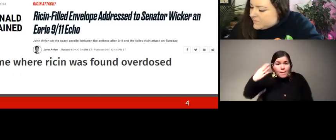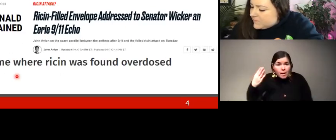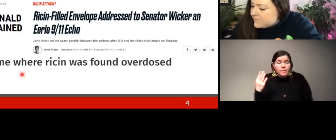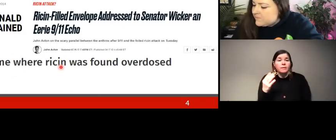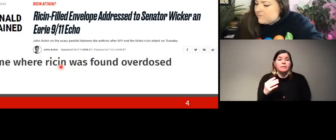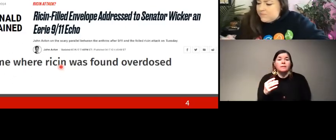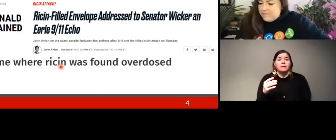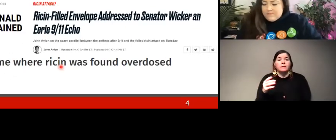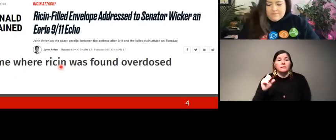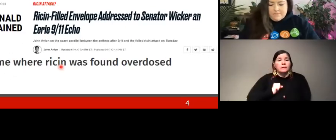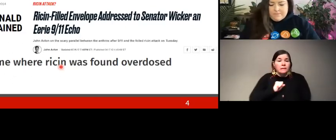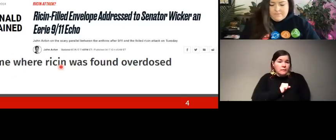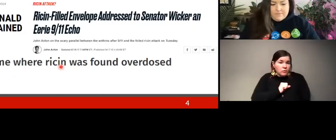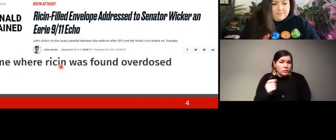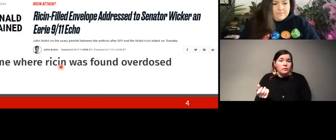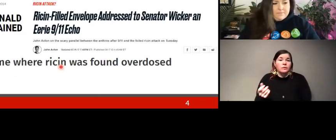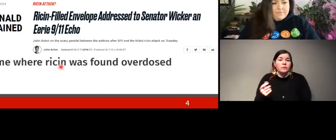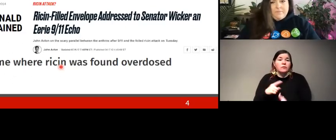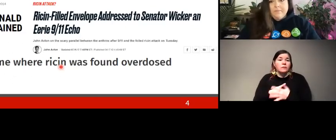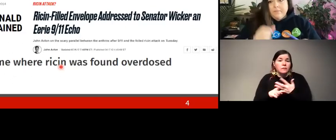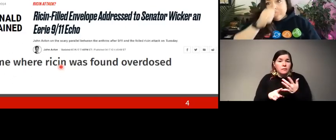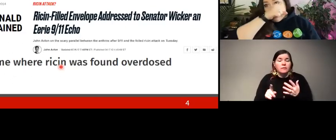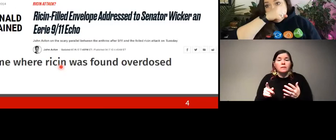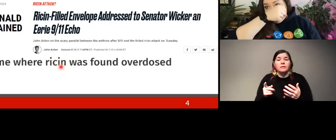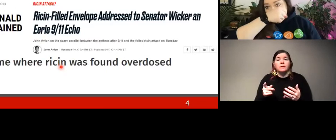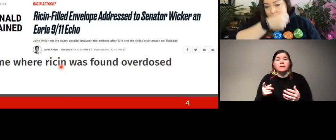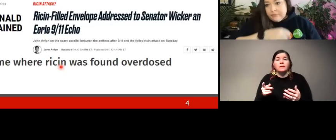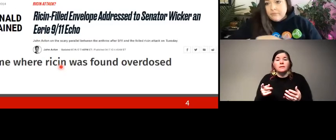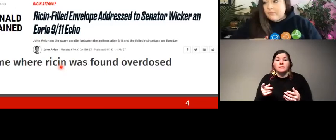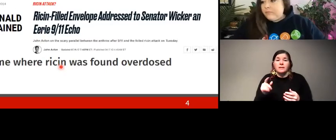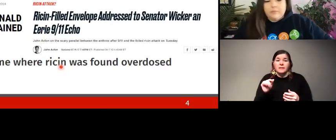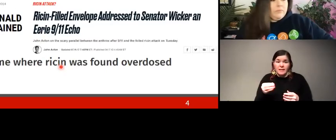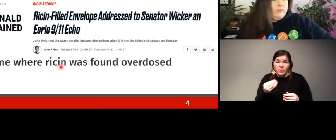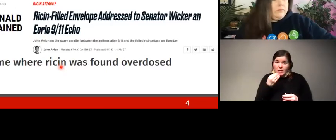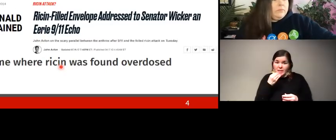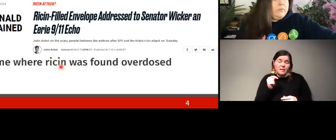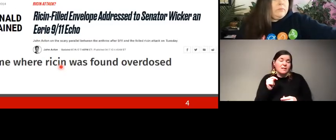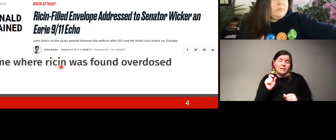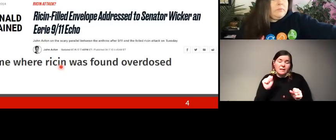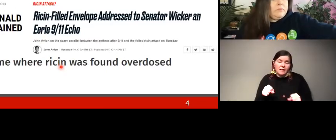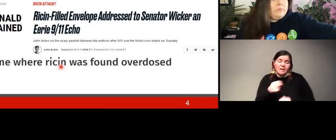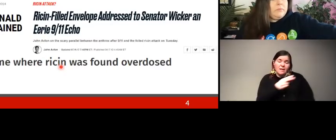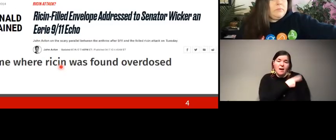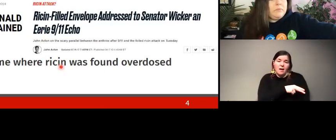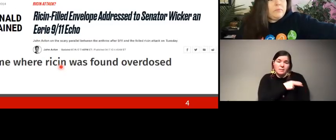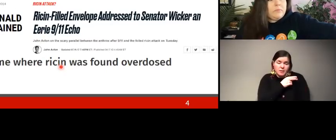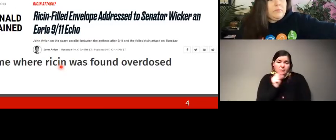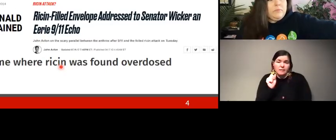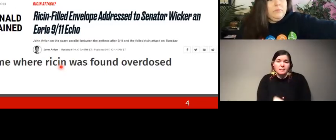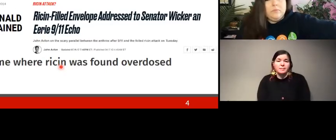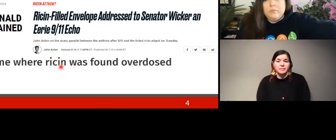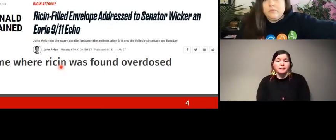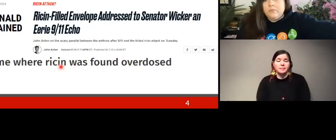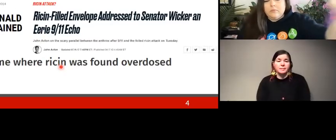it to senators, things like that. People try to ingest ricin, and that's actually really bad for you. You can end up in the hospital if you ingest too